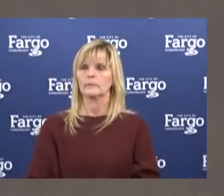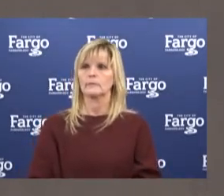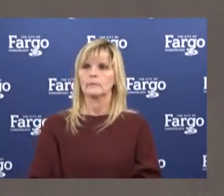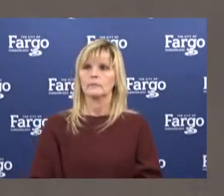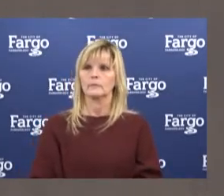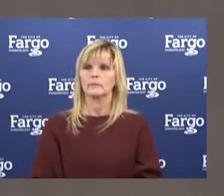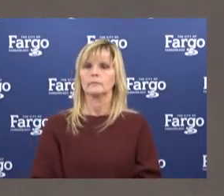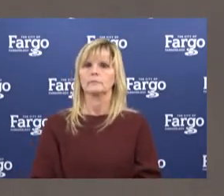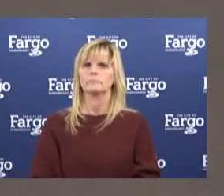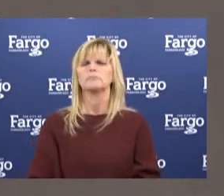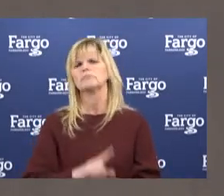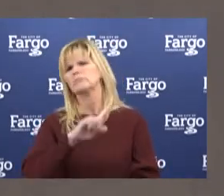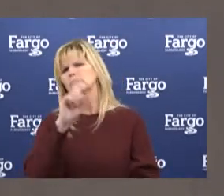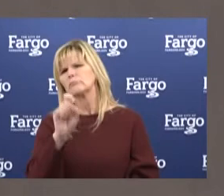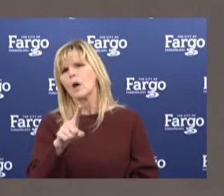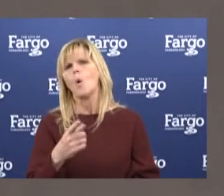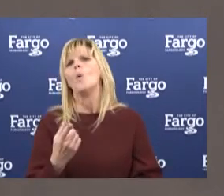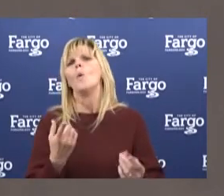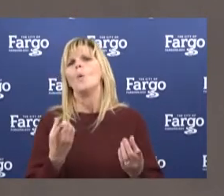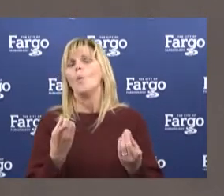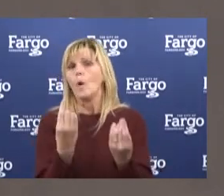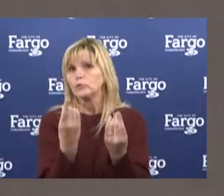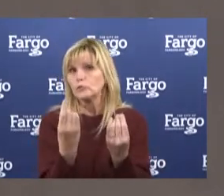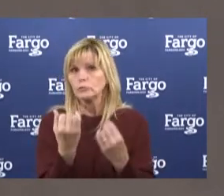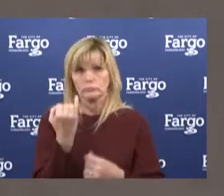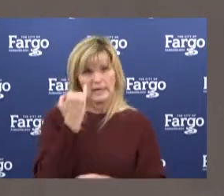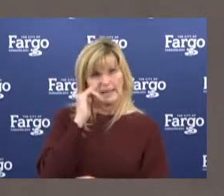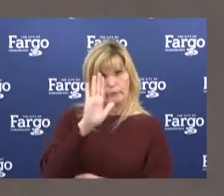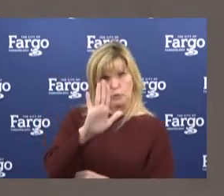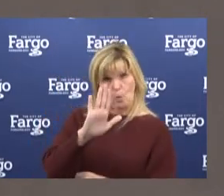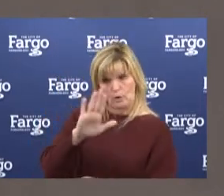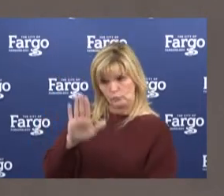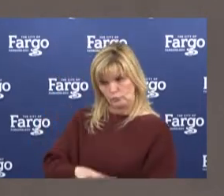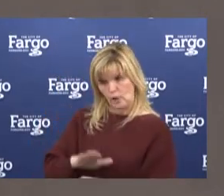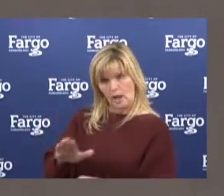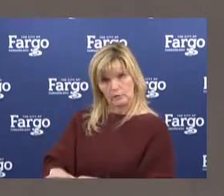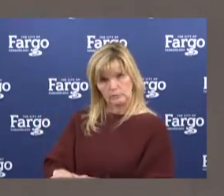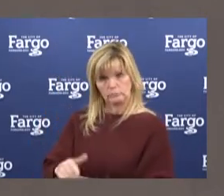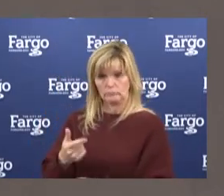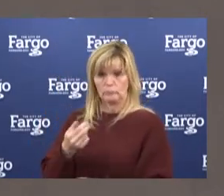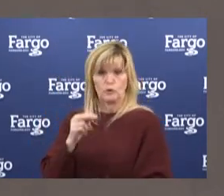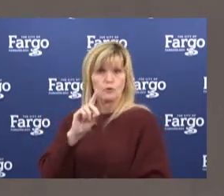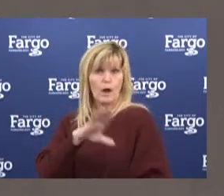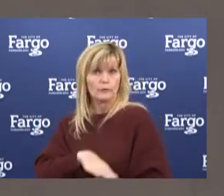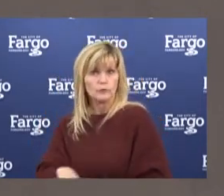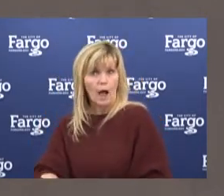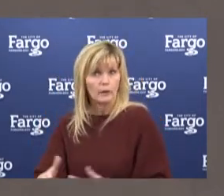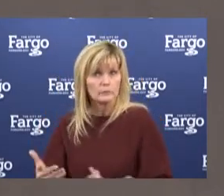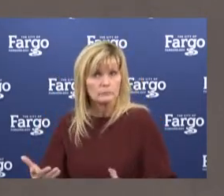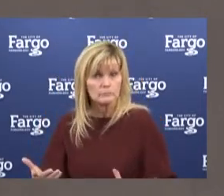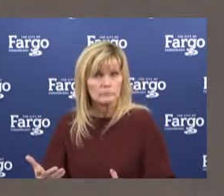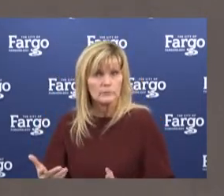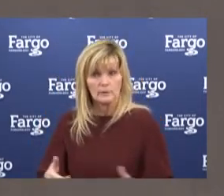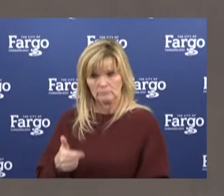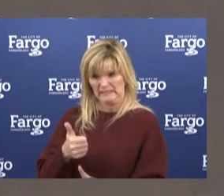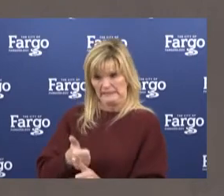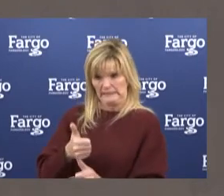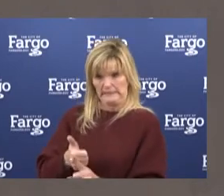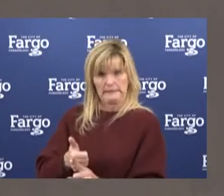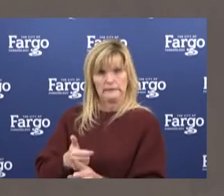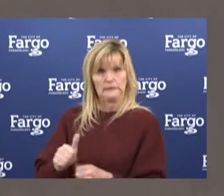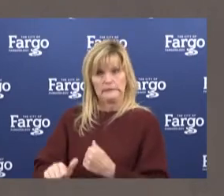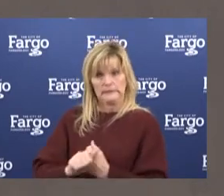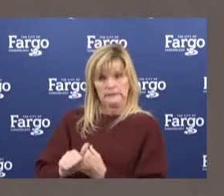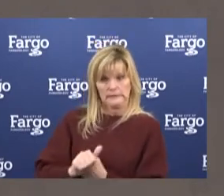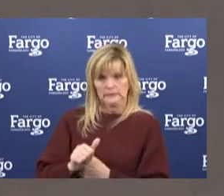What would you do if one of your children, one of your grandchildren was at risk for any type